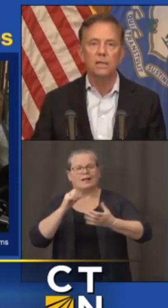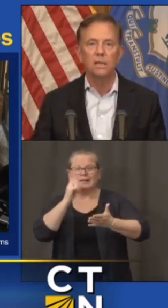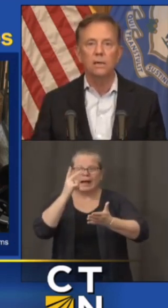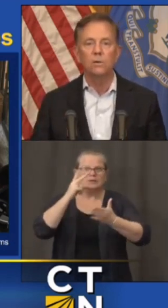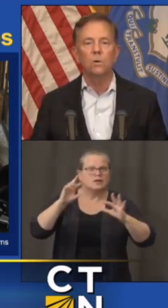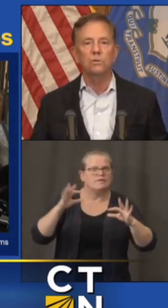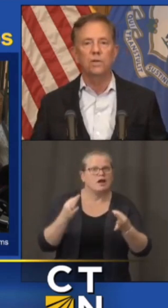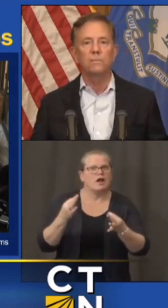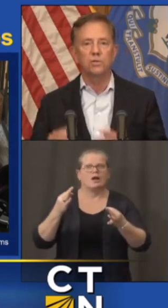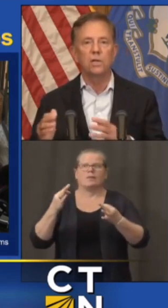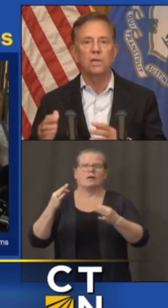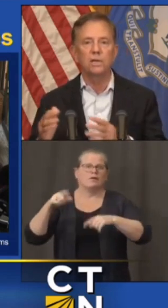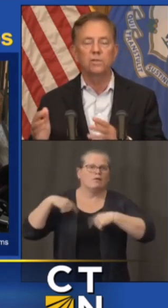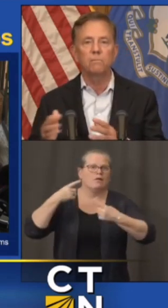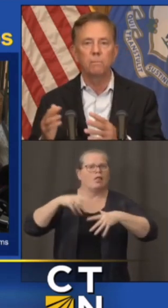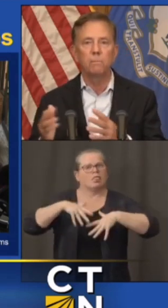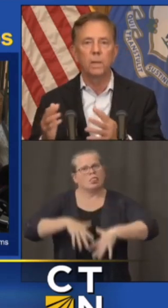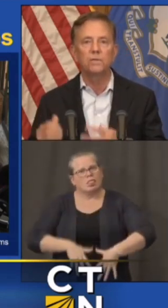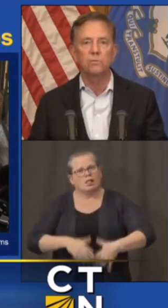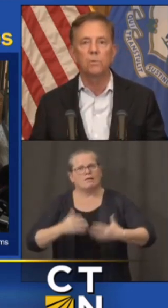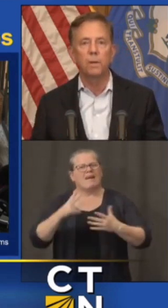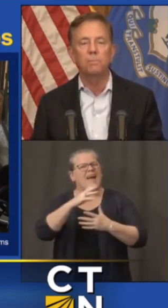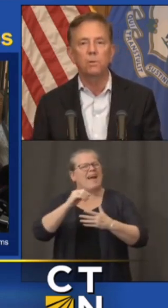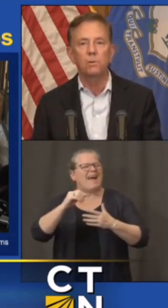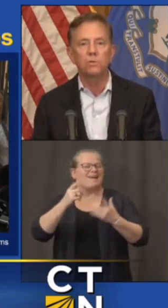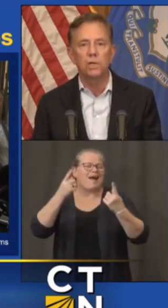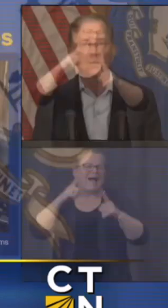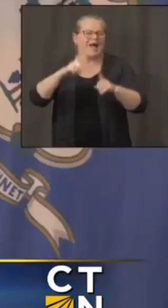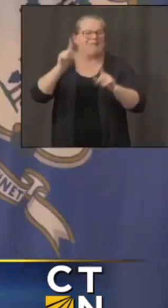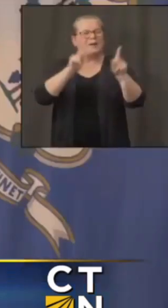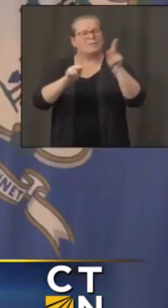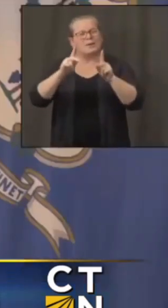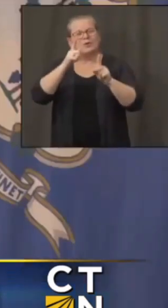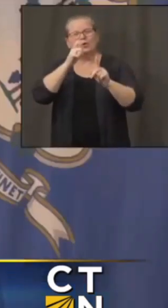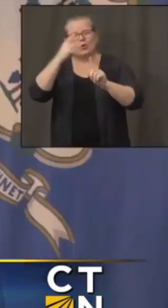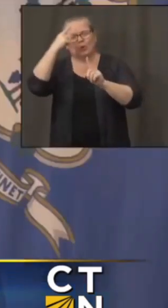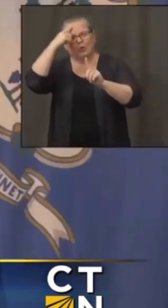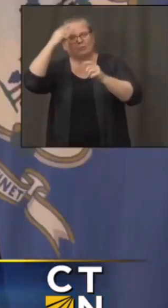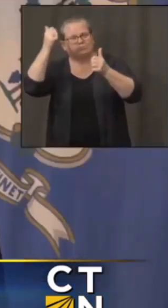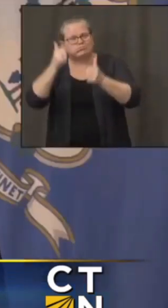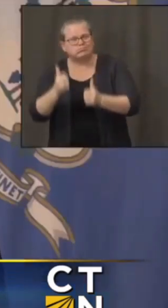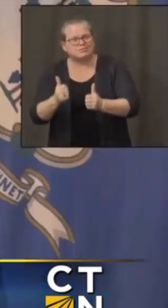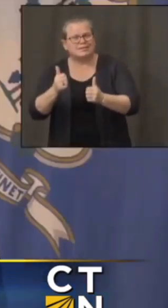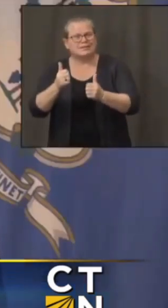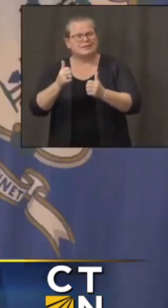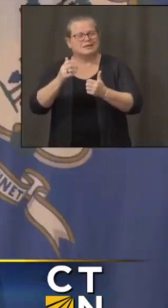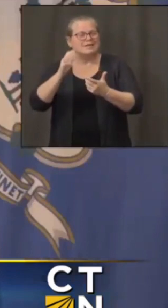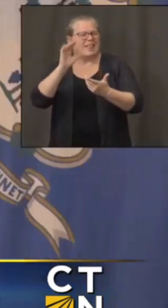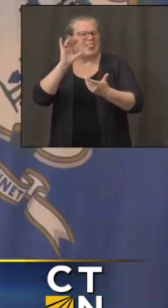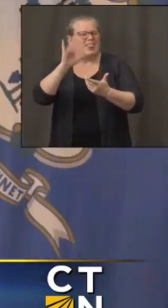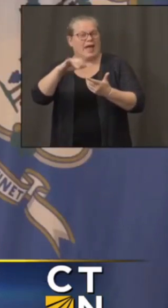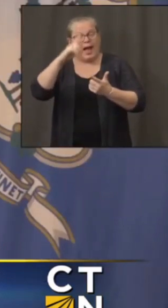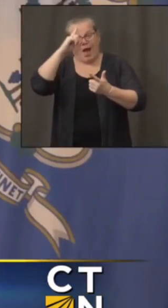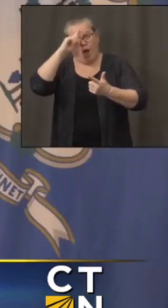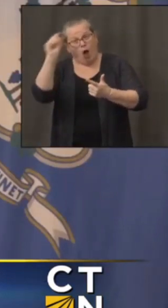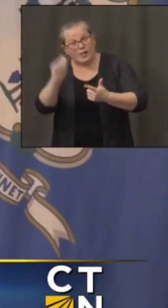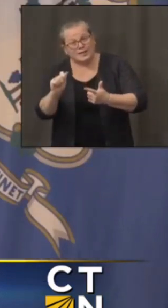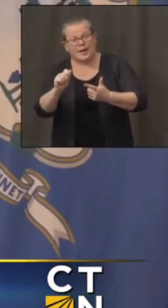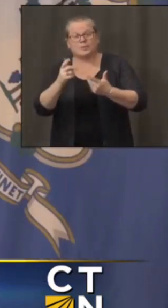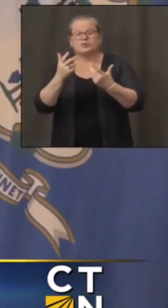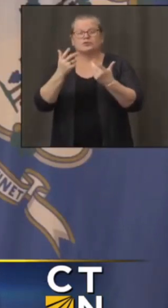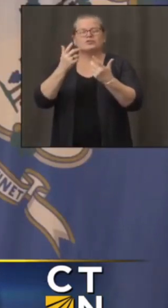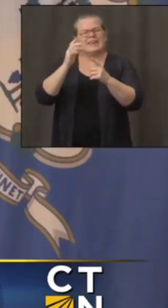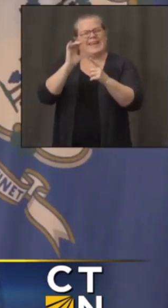obviously in the Alzheimer's clinics and places where people are losing a little bit of touch, having that lifeline with a loved one was